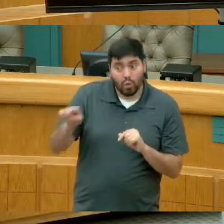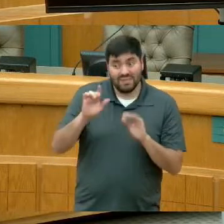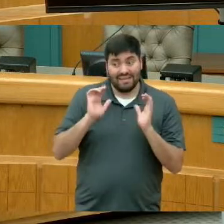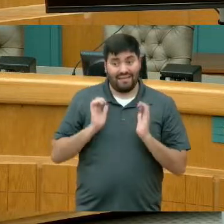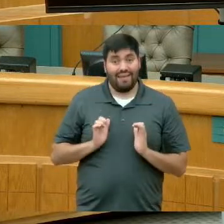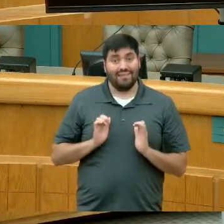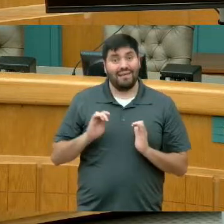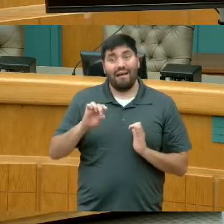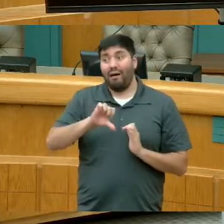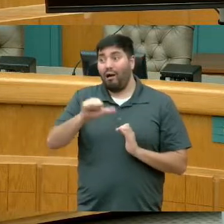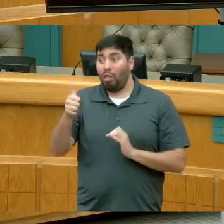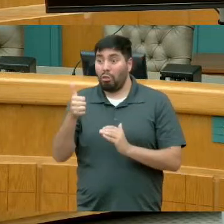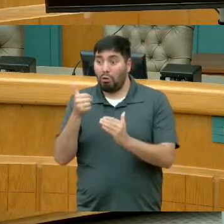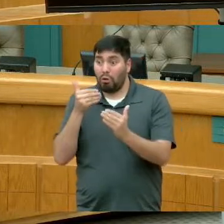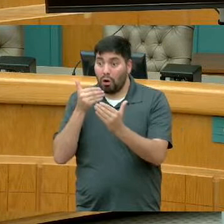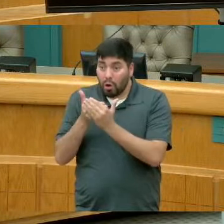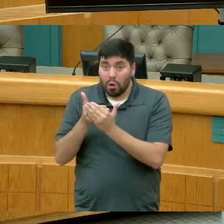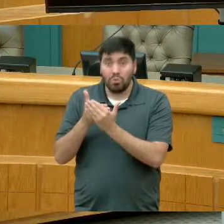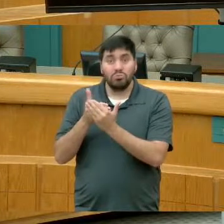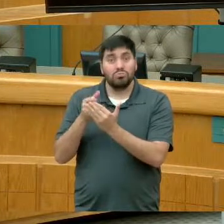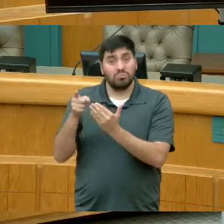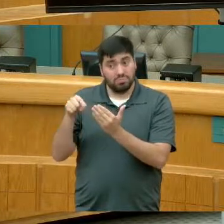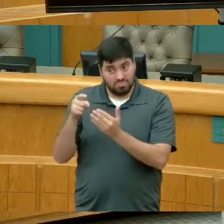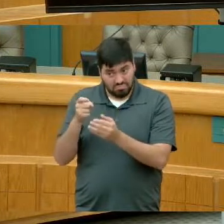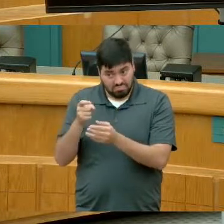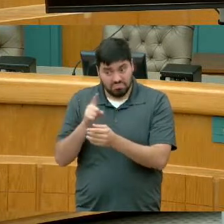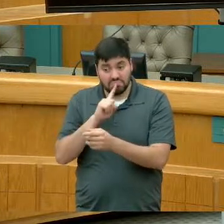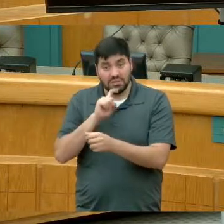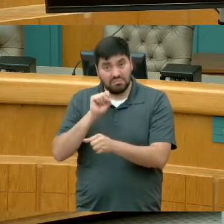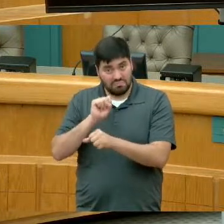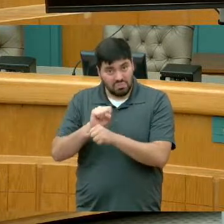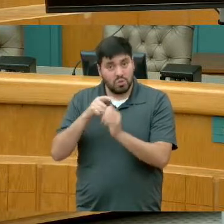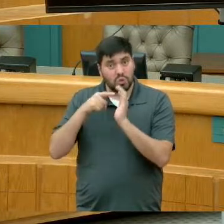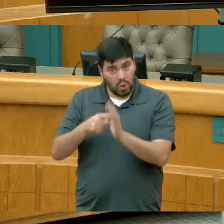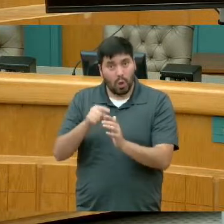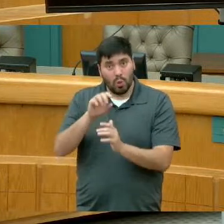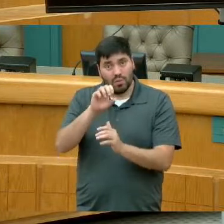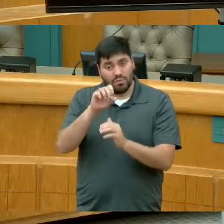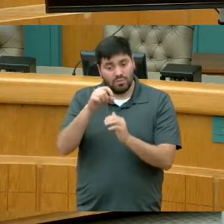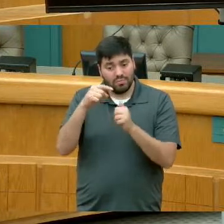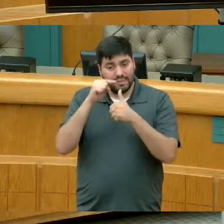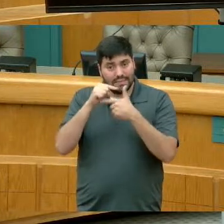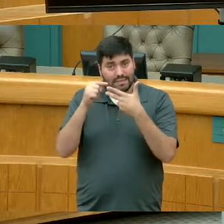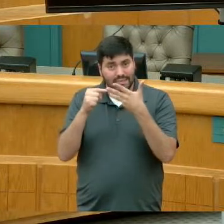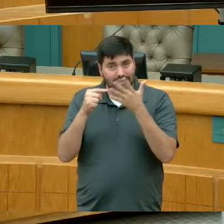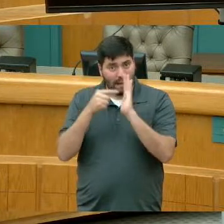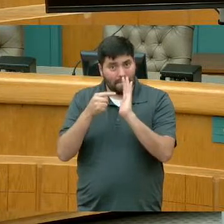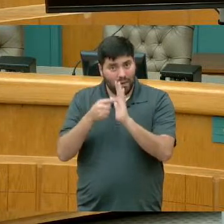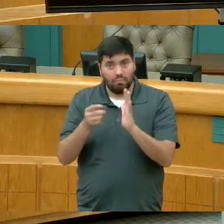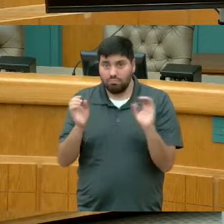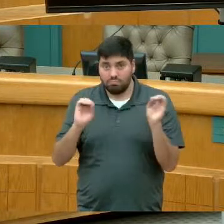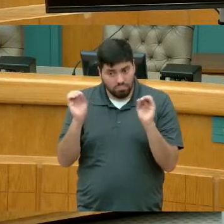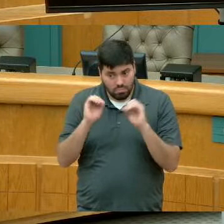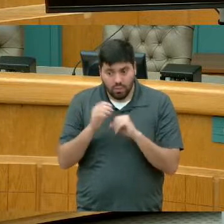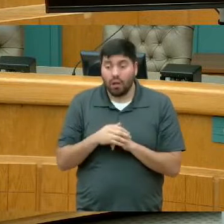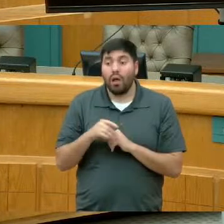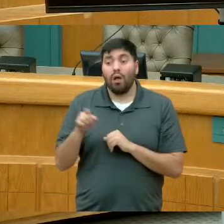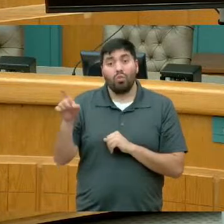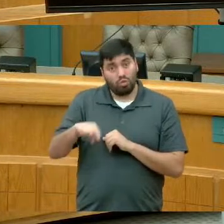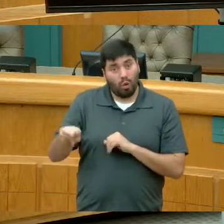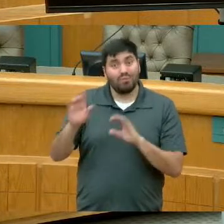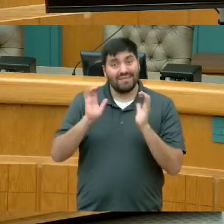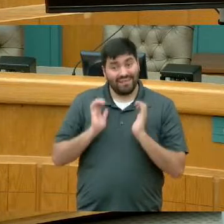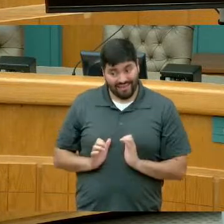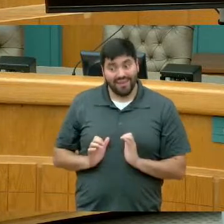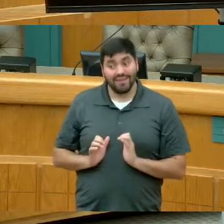clients or other close contacts developed any symptoms from exposure to the two stylists. All the clients were offered